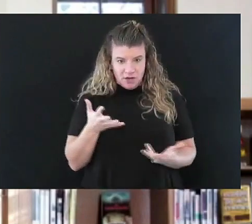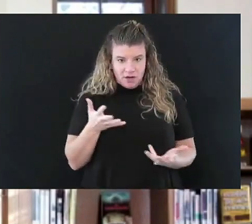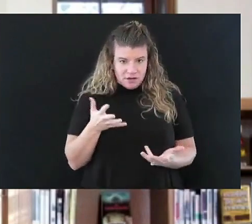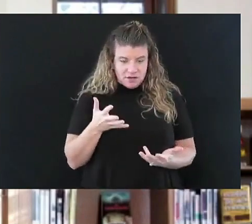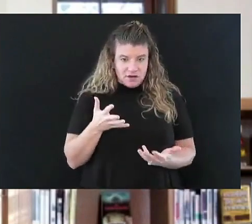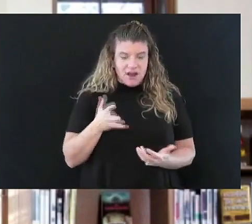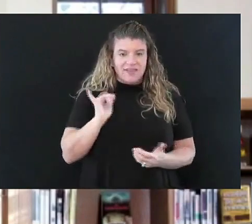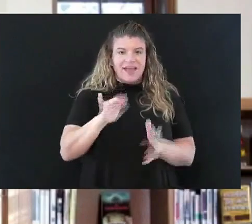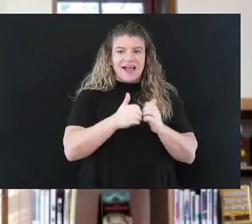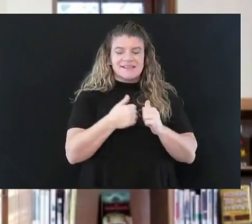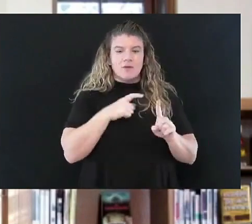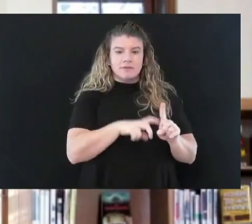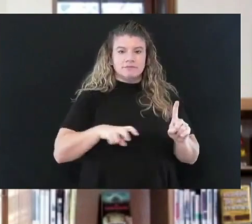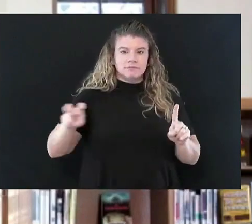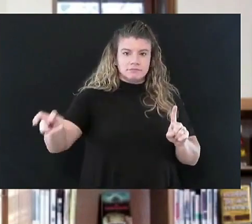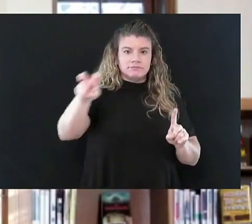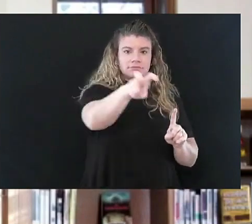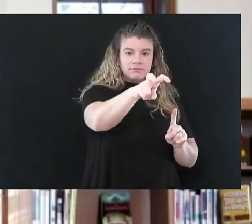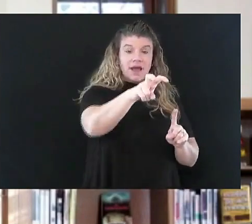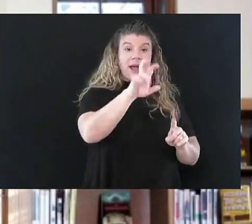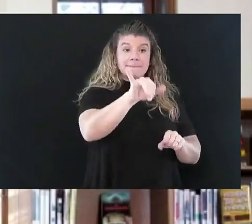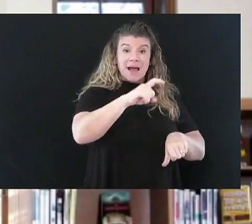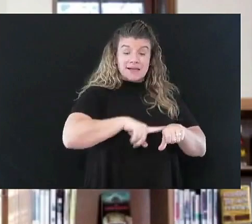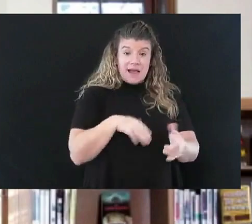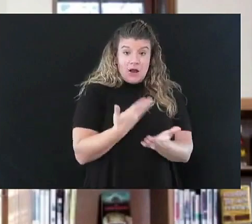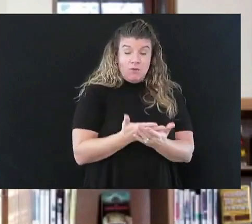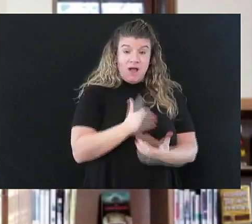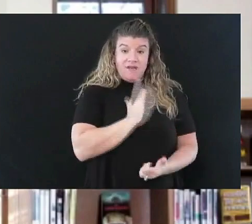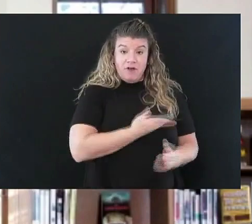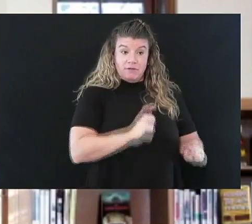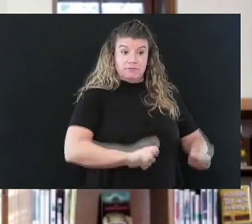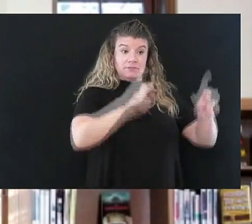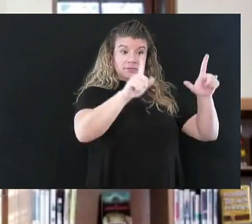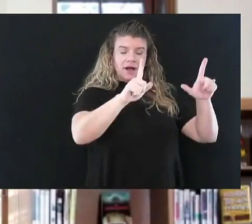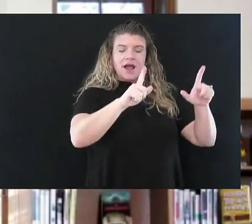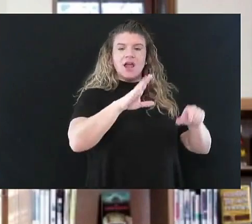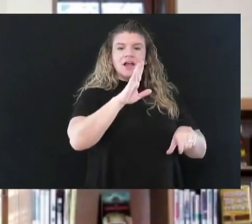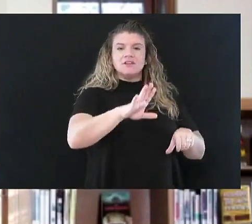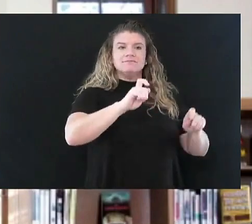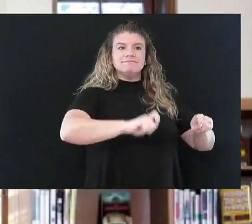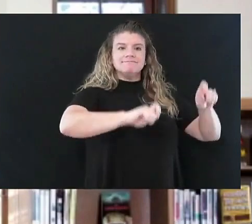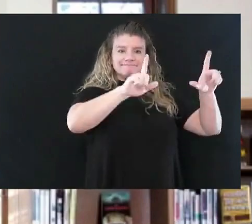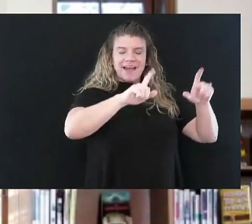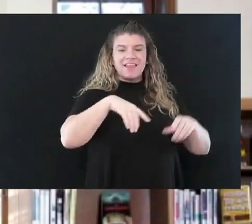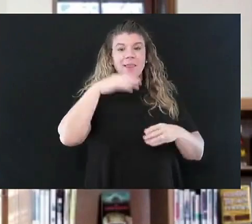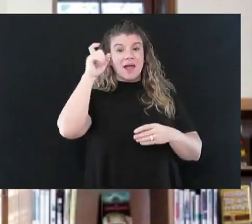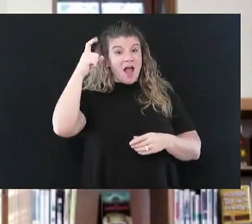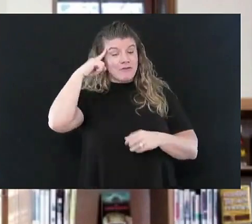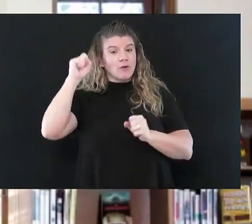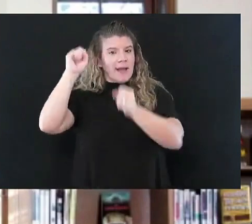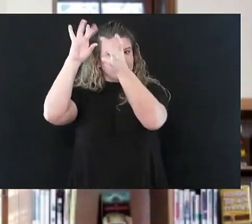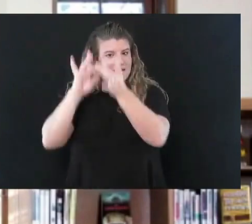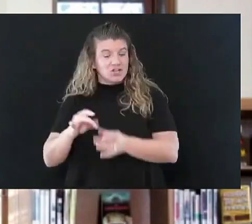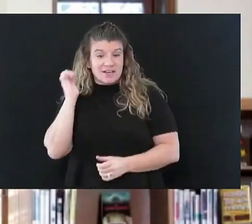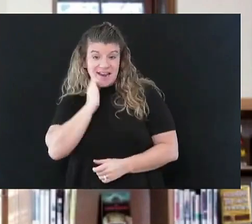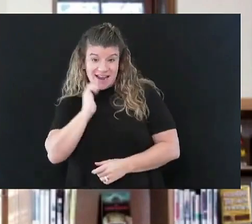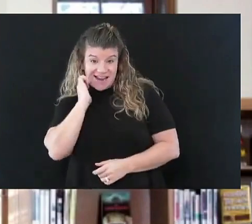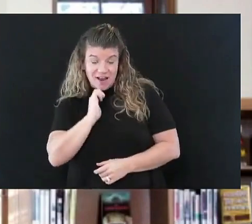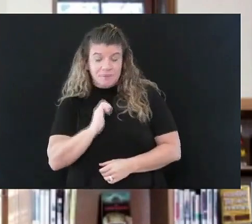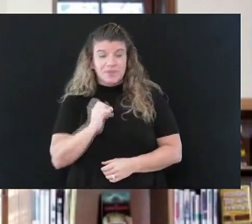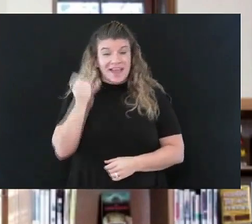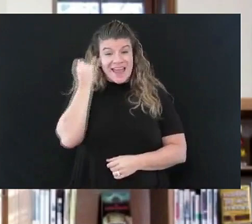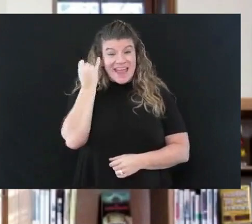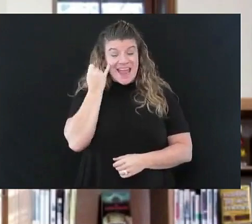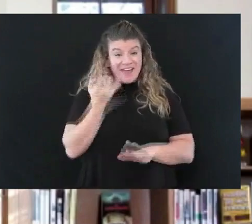how we put that up on our dashboard, which is then how the governor is able to, mention those daily. If that death report